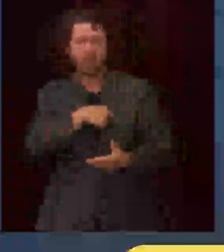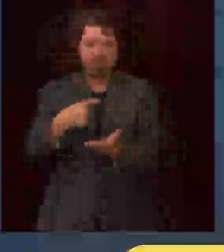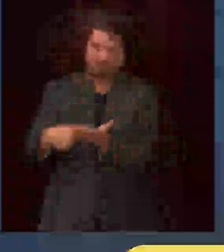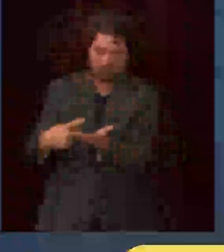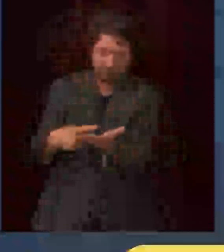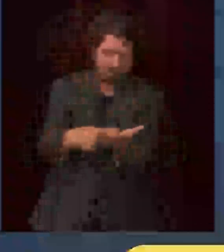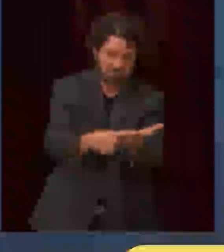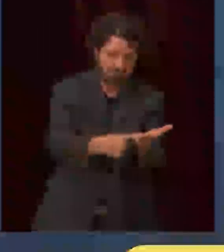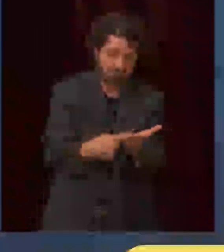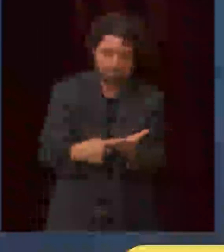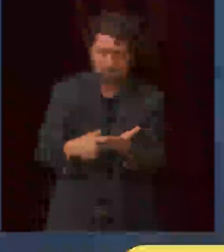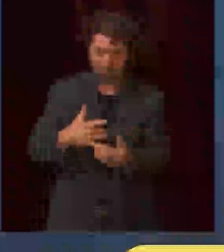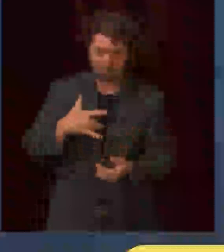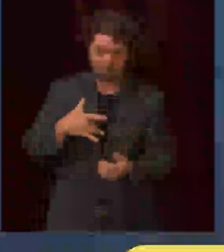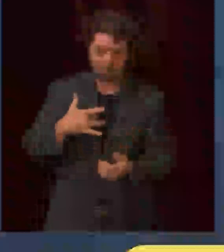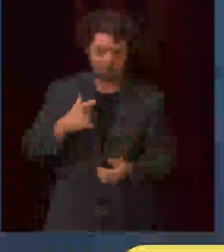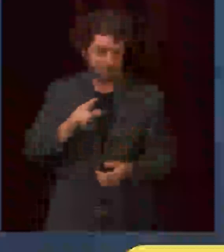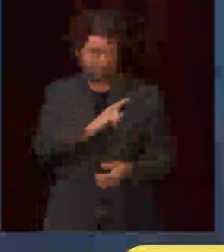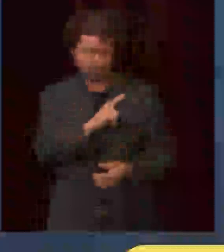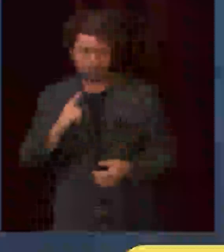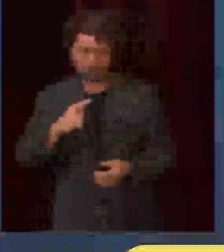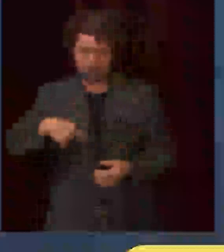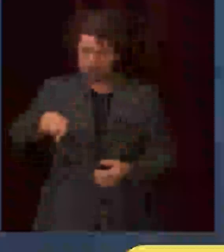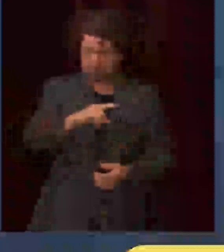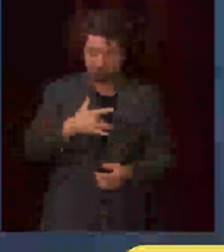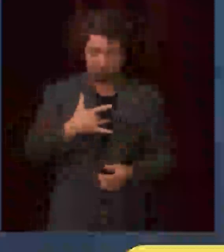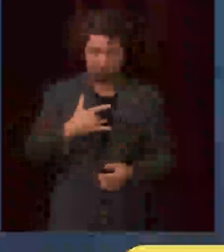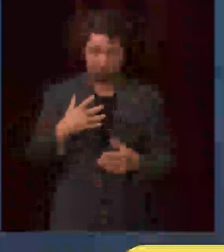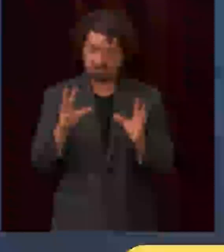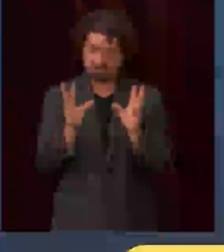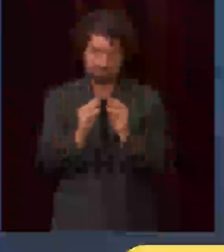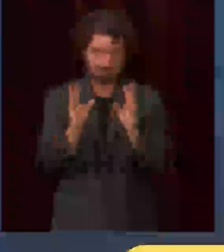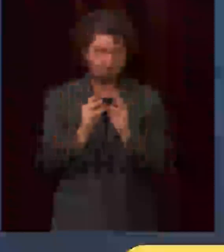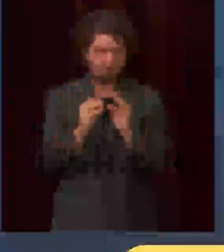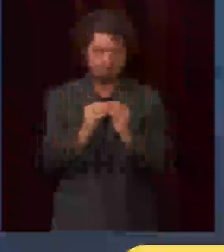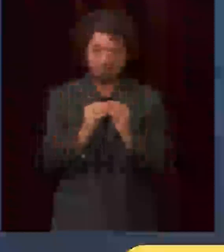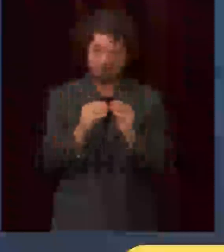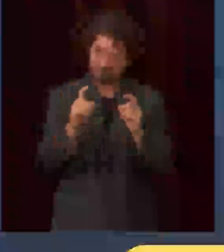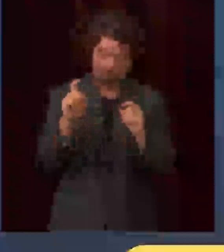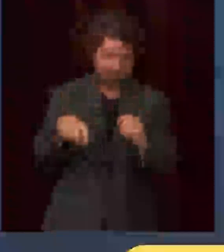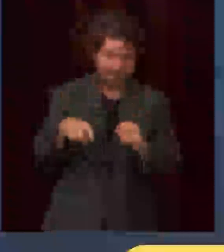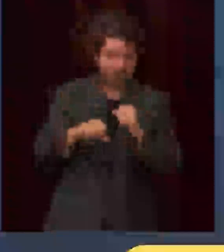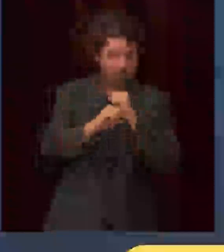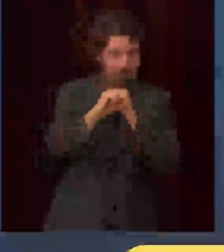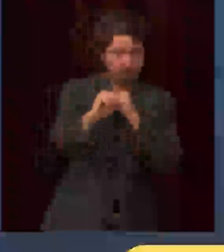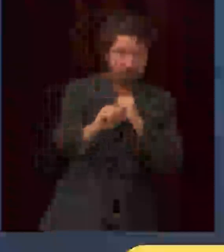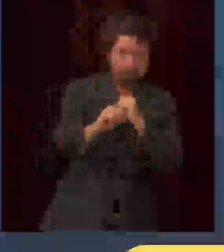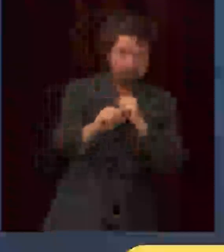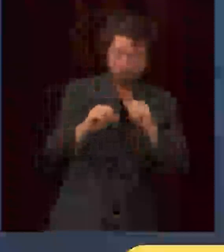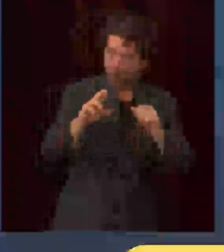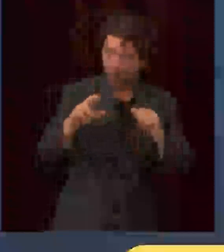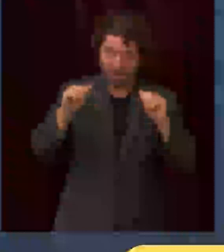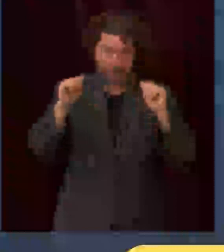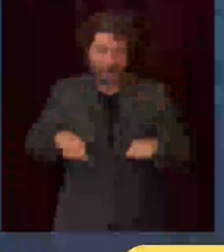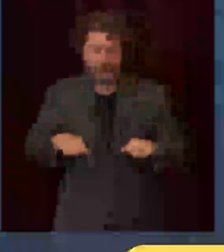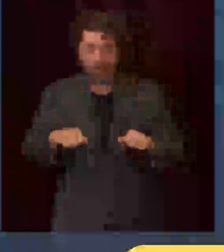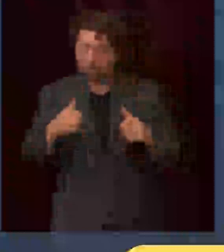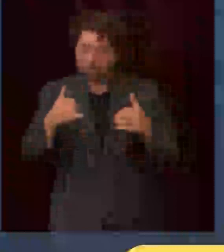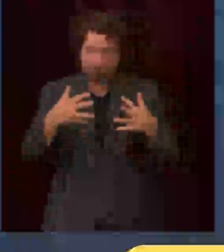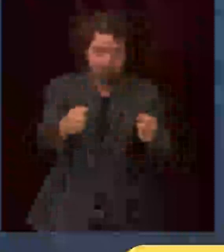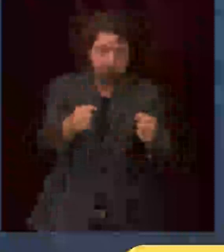actually produce a meaningful product. We certainly don't want to call special session unless there's a reasonable chance that actually would